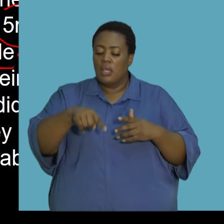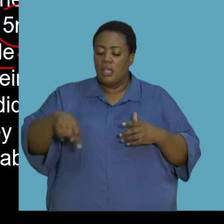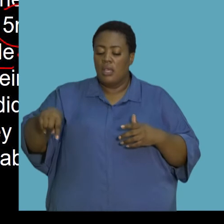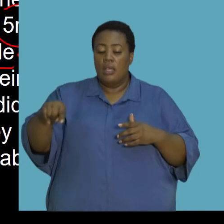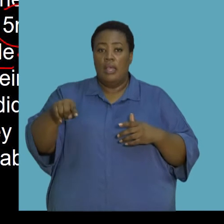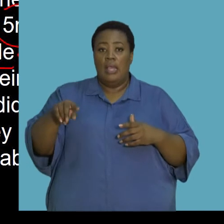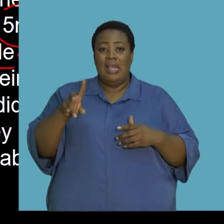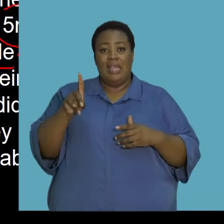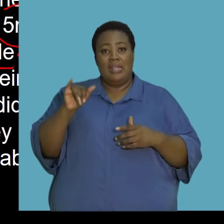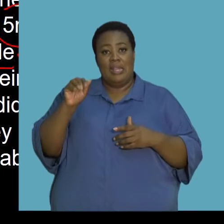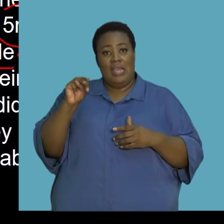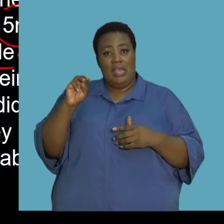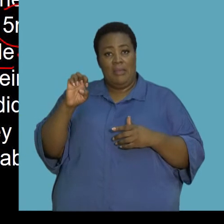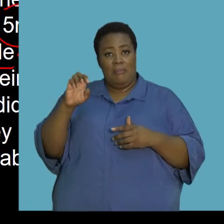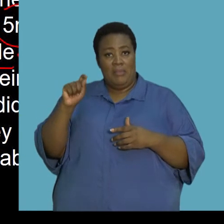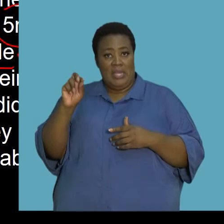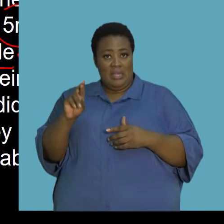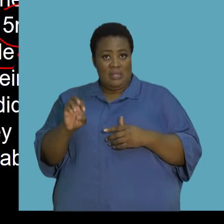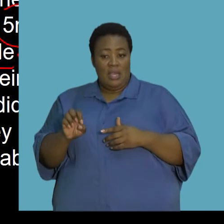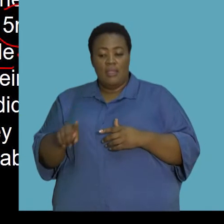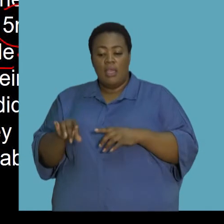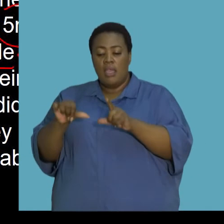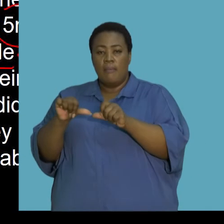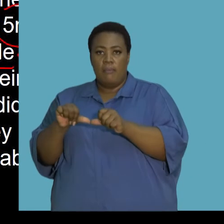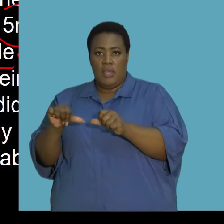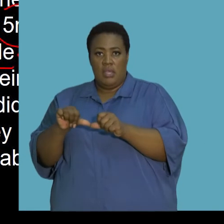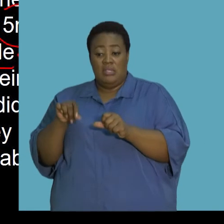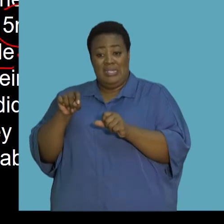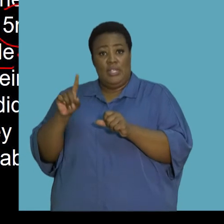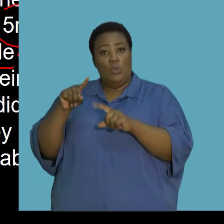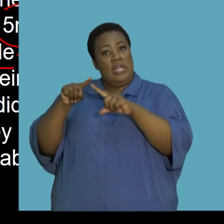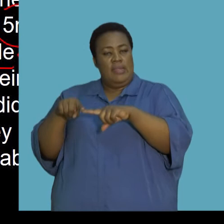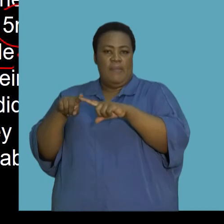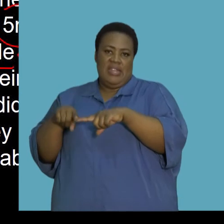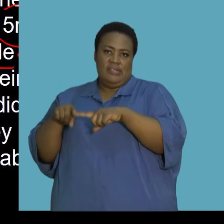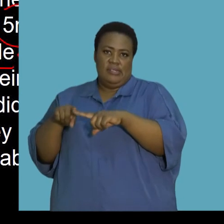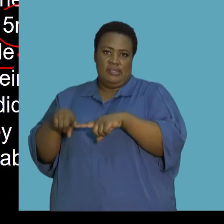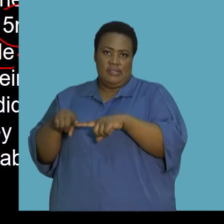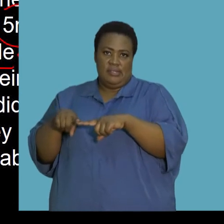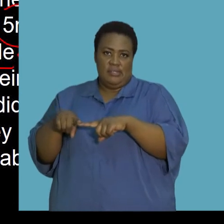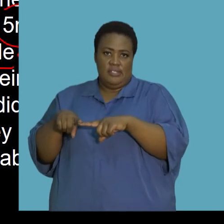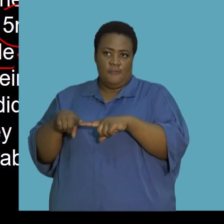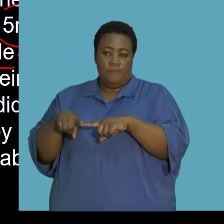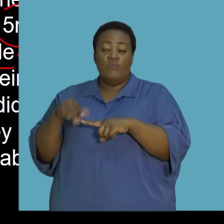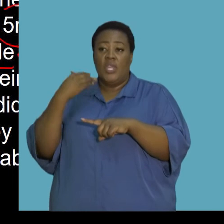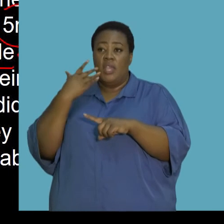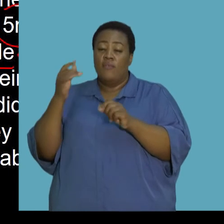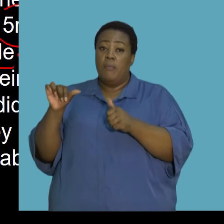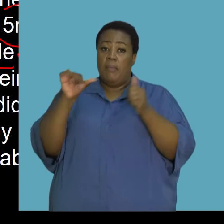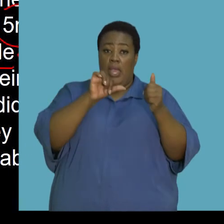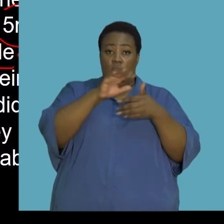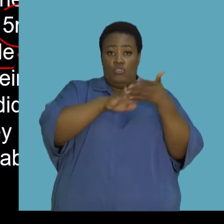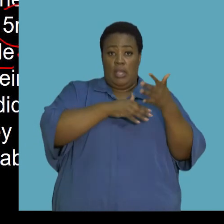diameter of the bubbles. And so that we refer to as our dependent variable. So that's our dependent